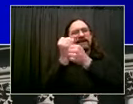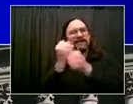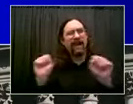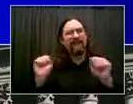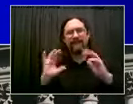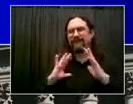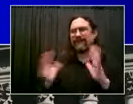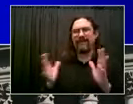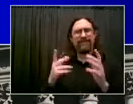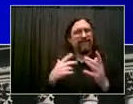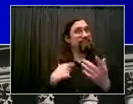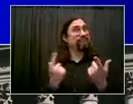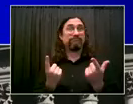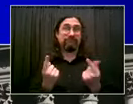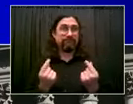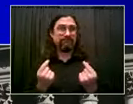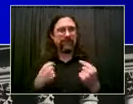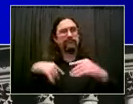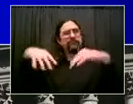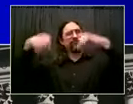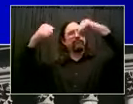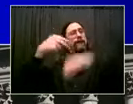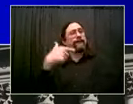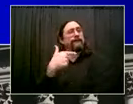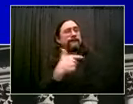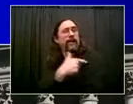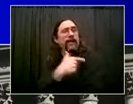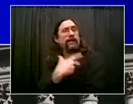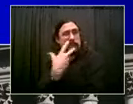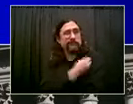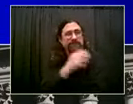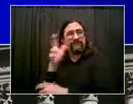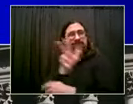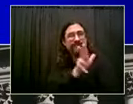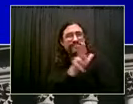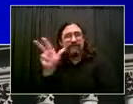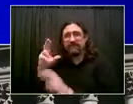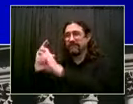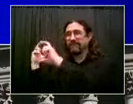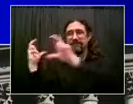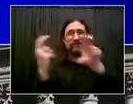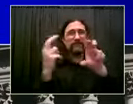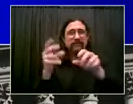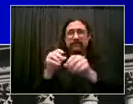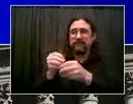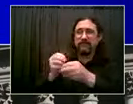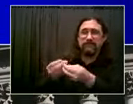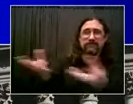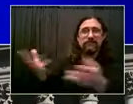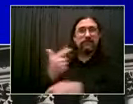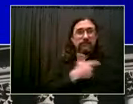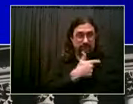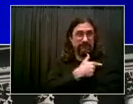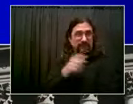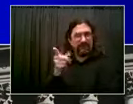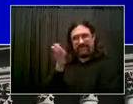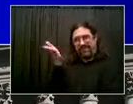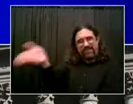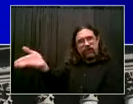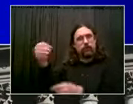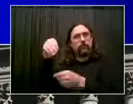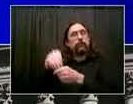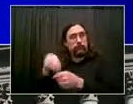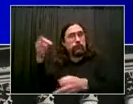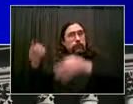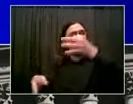today. They'll be open from 9 to 5 to get all staff vaccinated. Locations at Lou Gehrig Plaza in the Bronx, at the Staten Island Courthouse